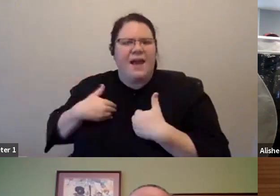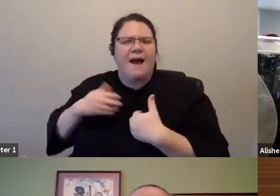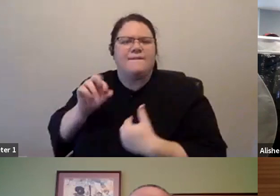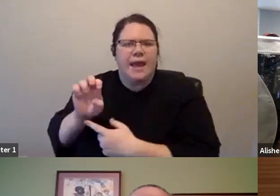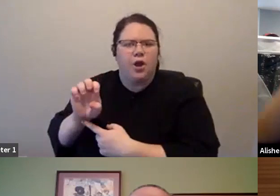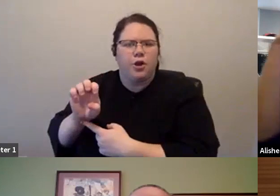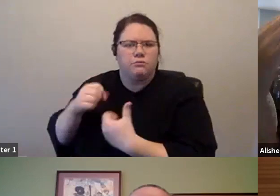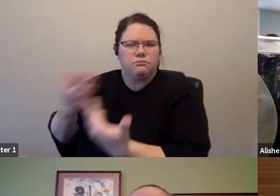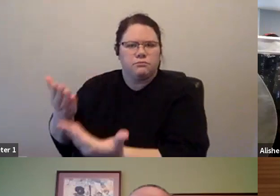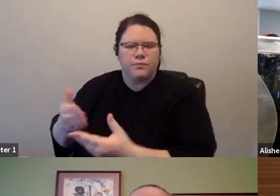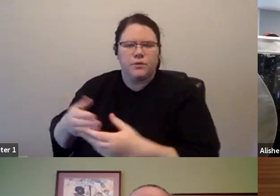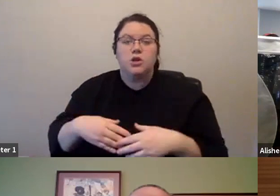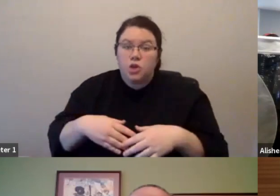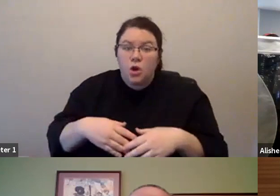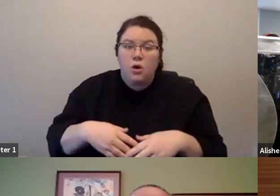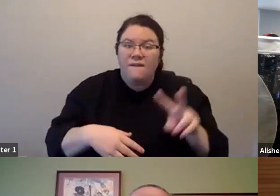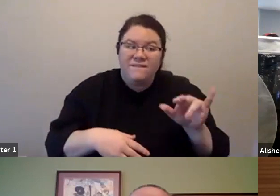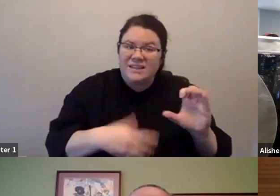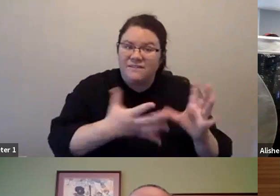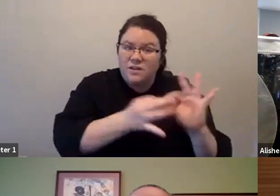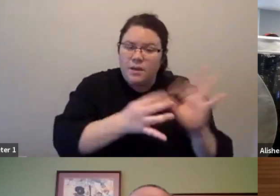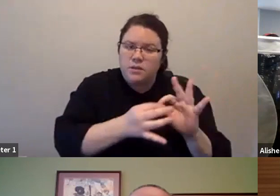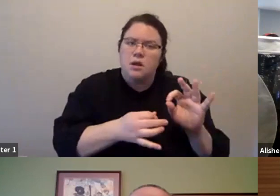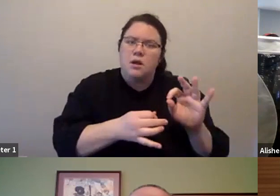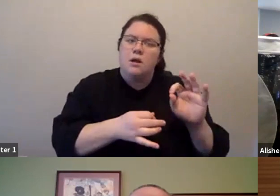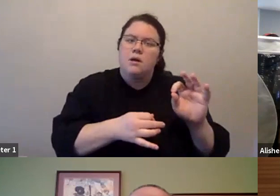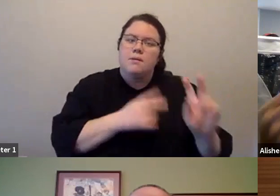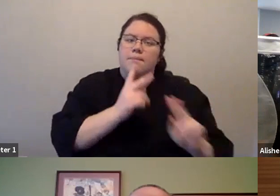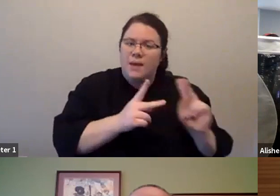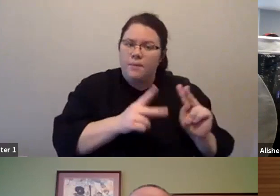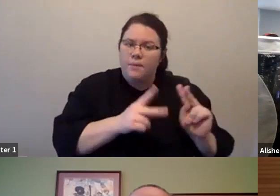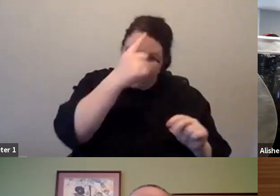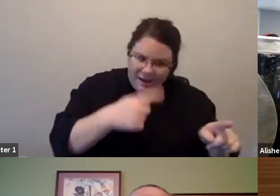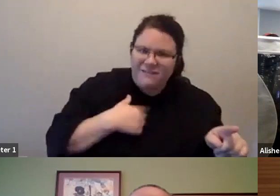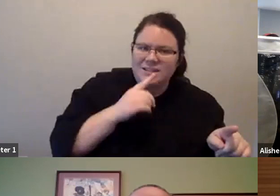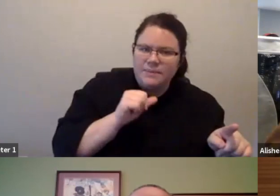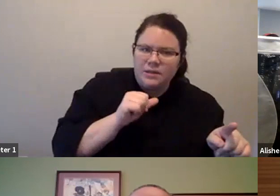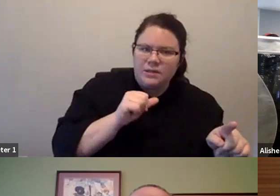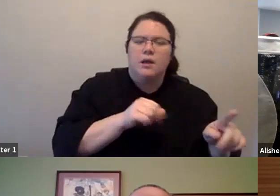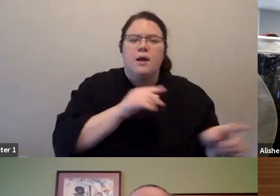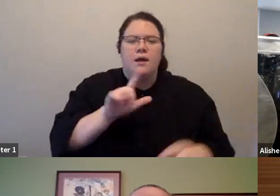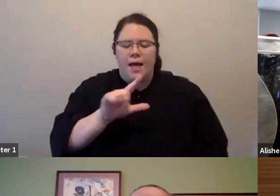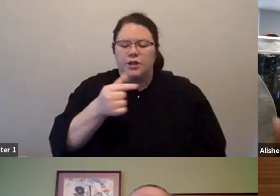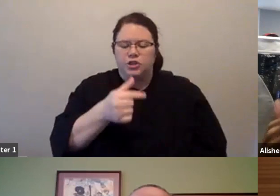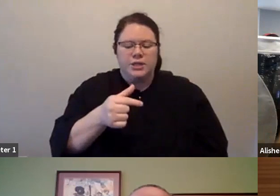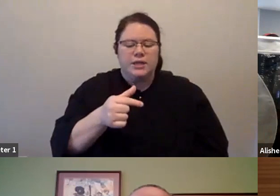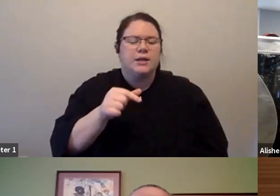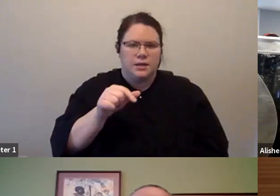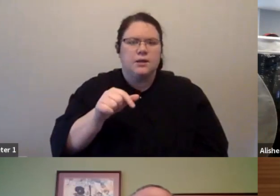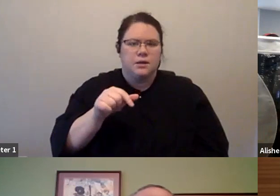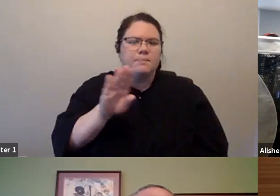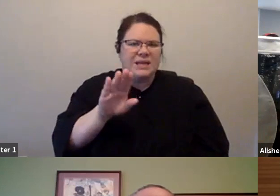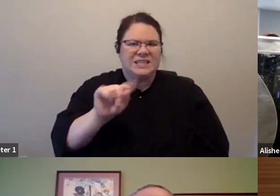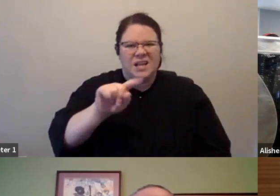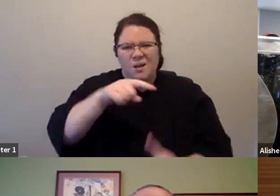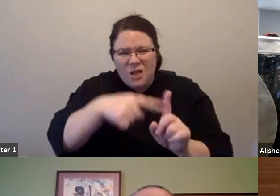dimensions of diversity here, right? We have people with disabilities, we have people of color with disabilities, we have people that identify as LGBTQ+ that have a disability. So you